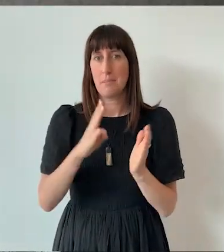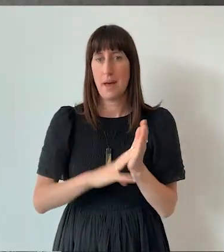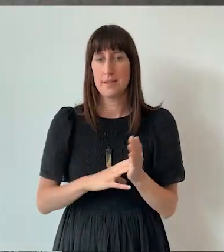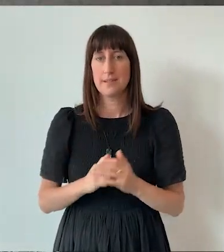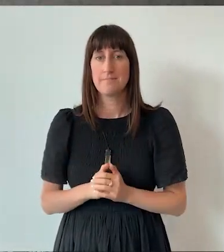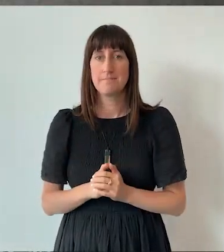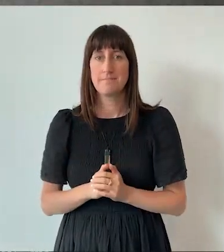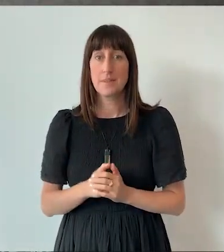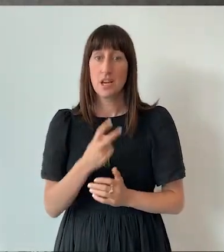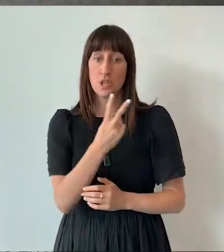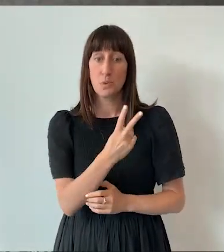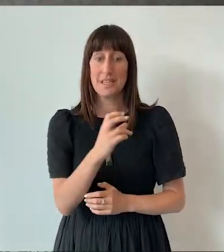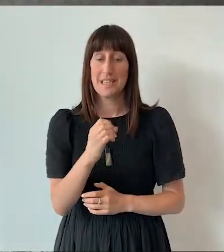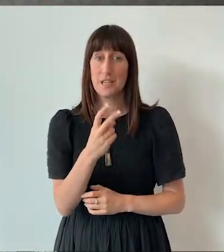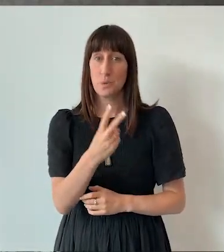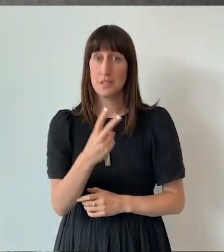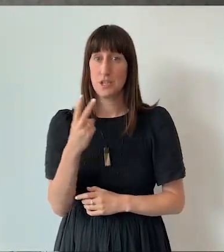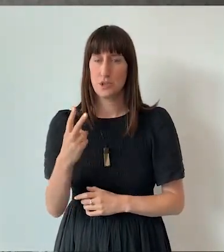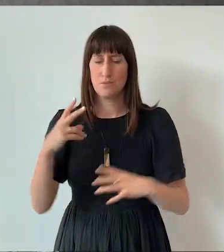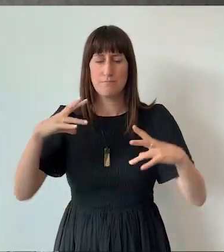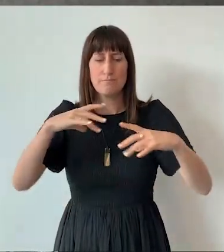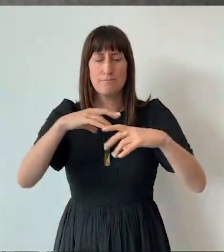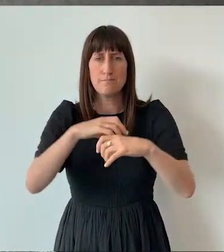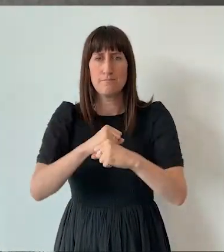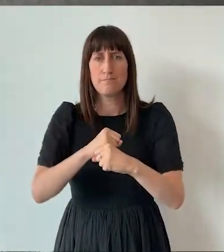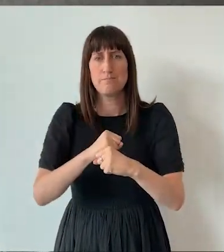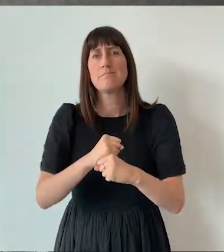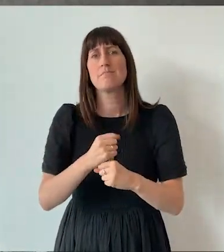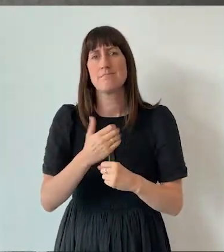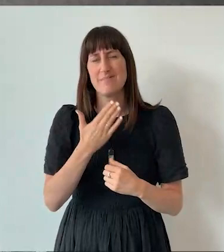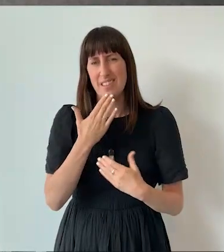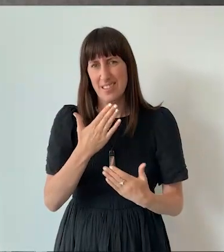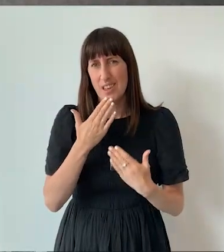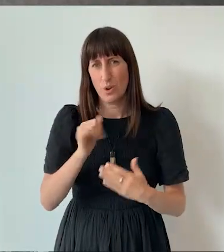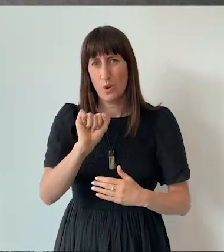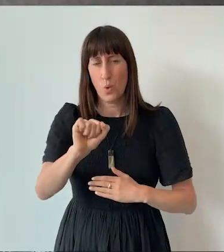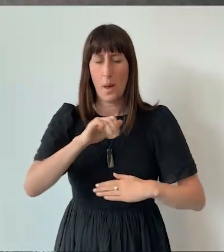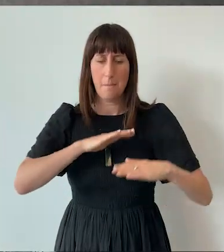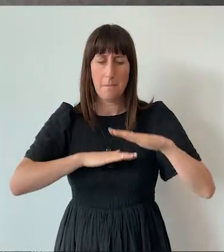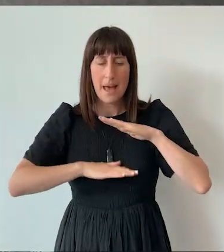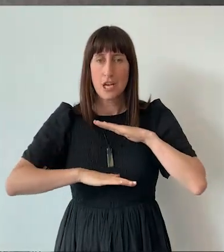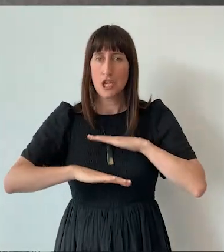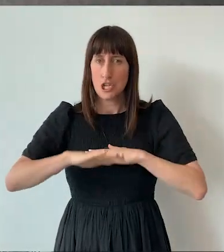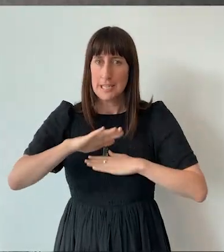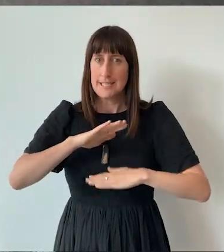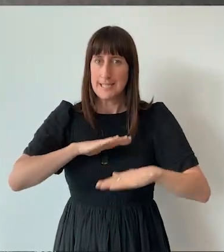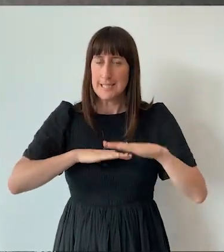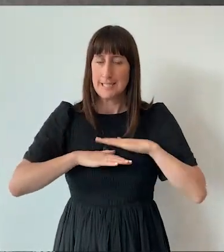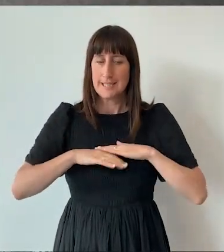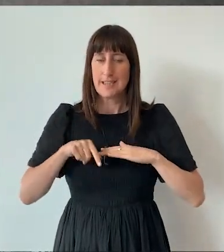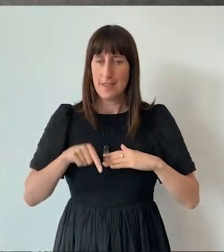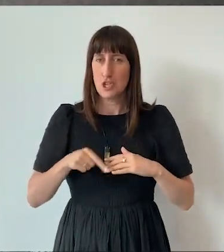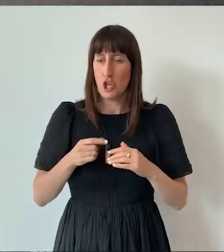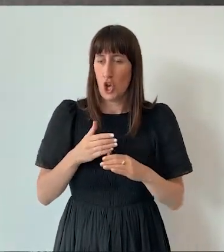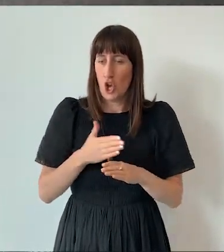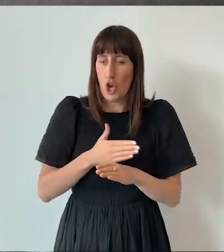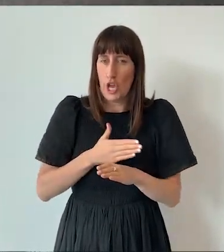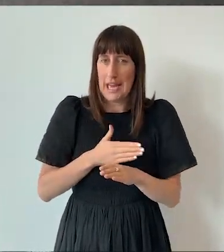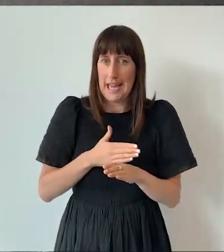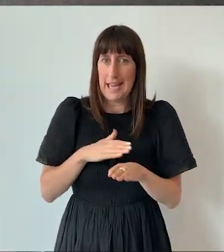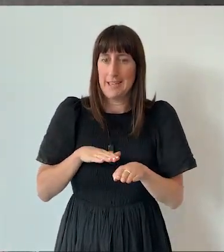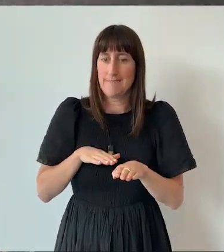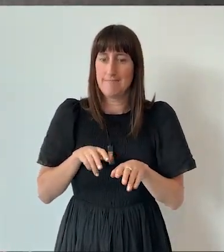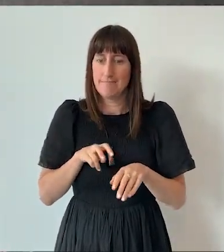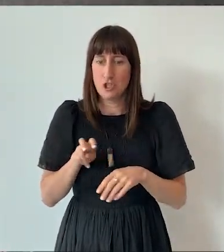I acknowledge your patience as we navigate through this early stage of our journey. I also want to